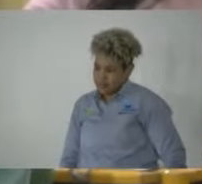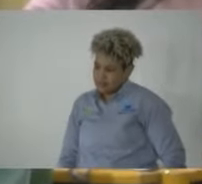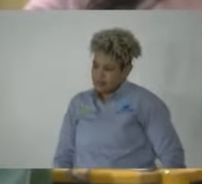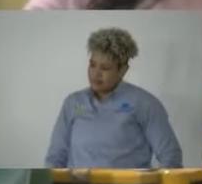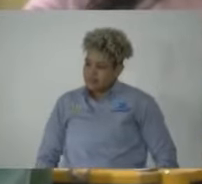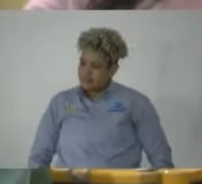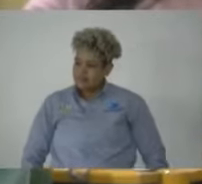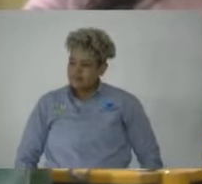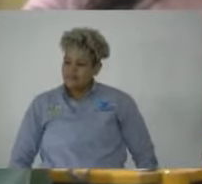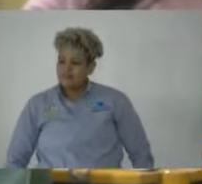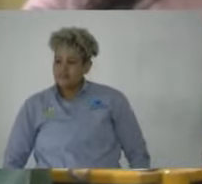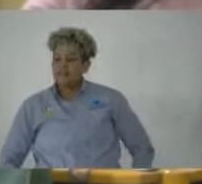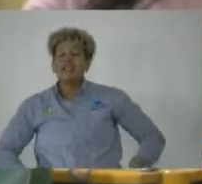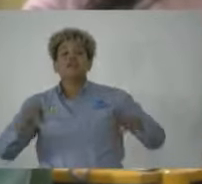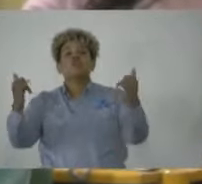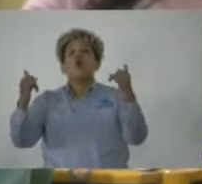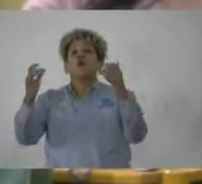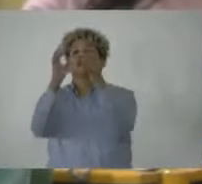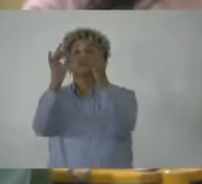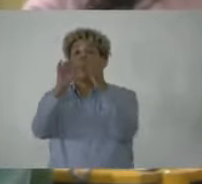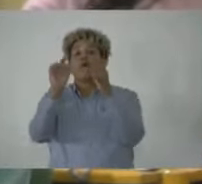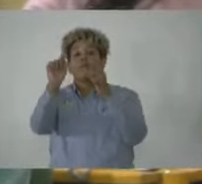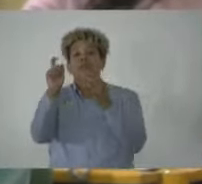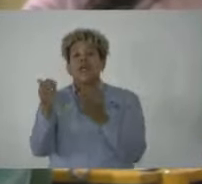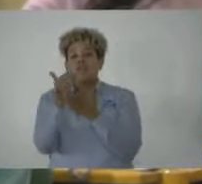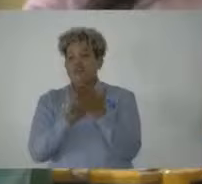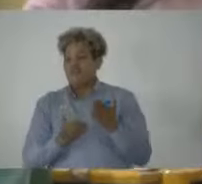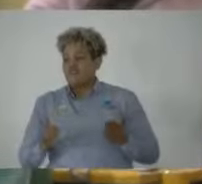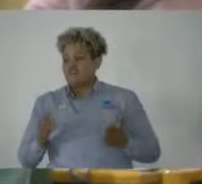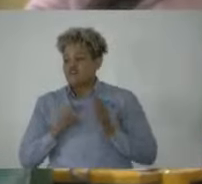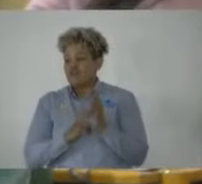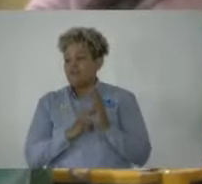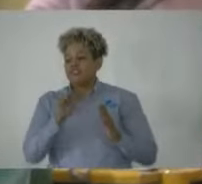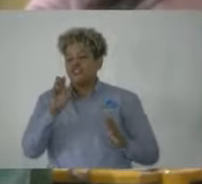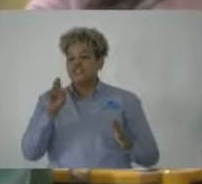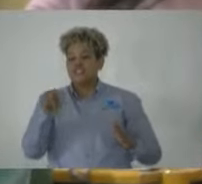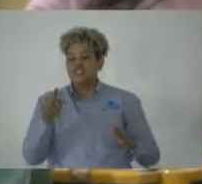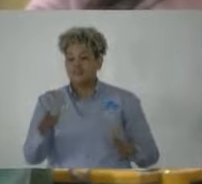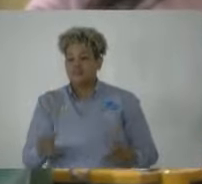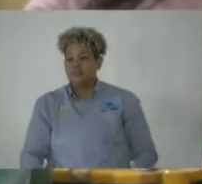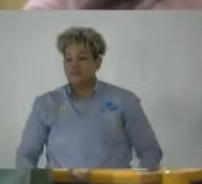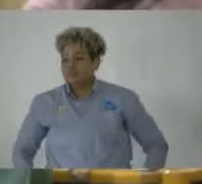Let me just talk about tax revenues as a percentage of GDP.